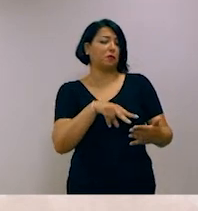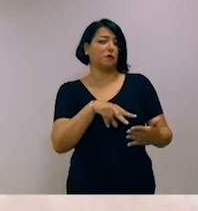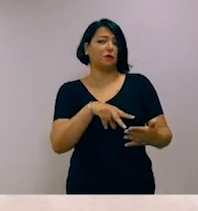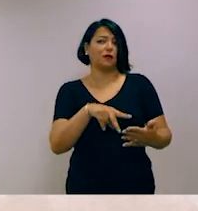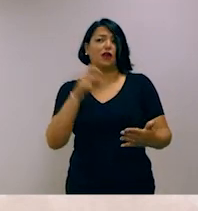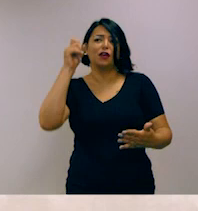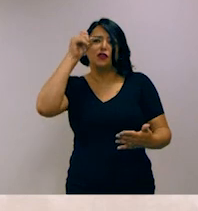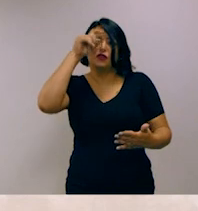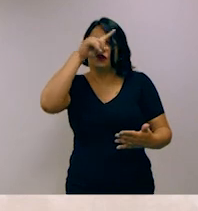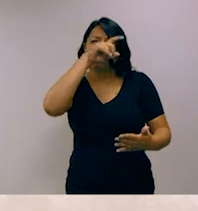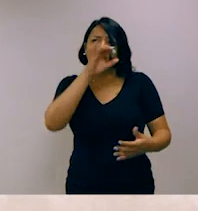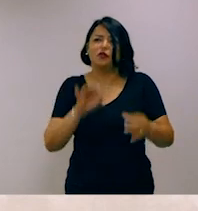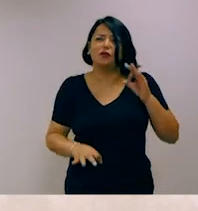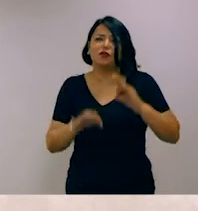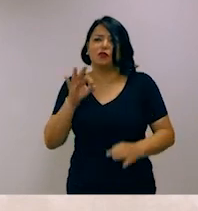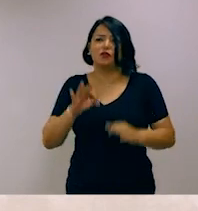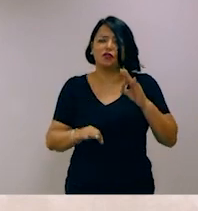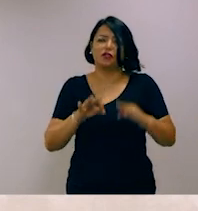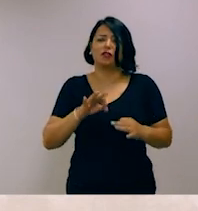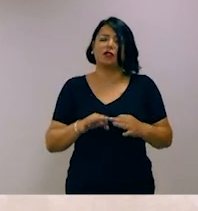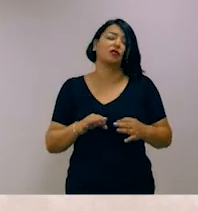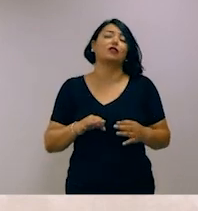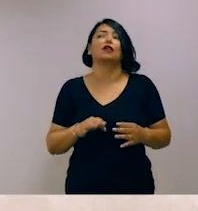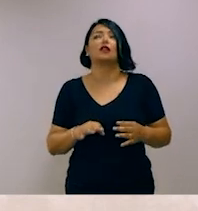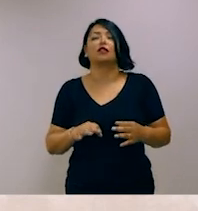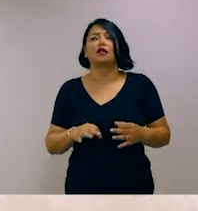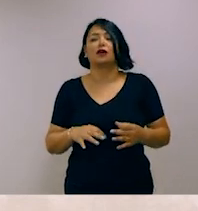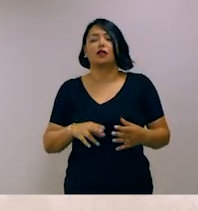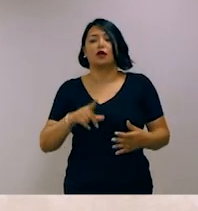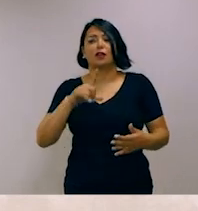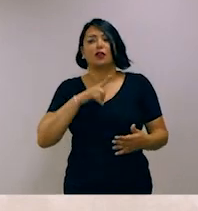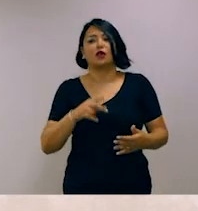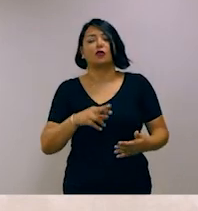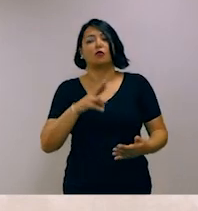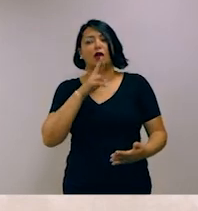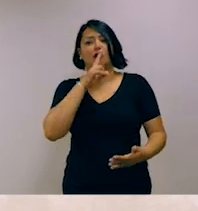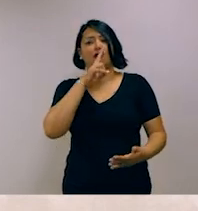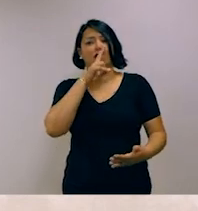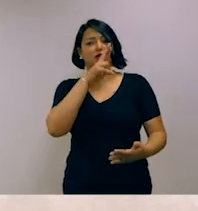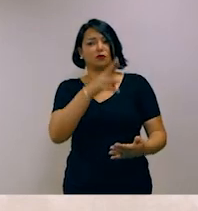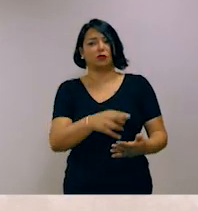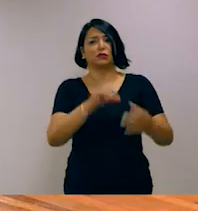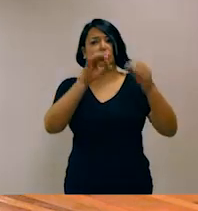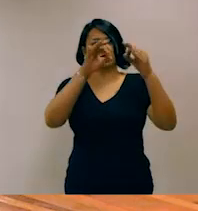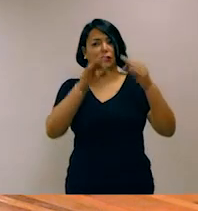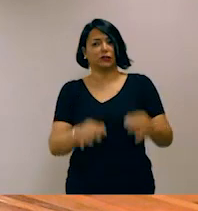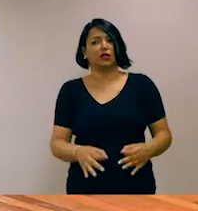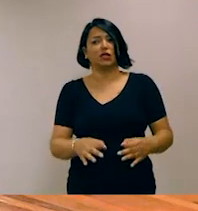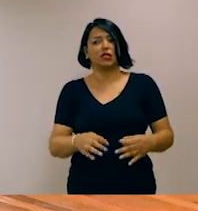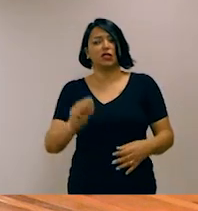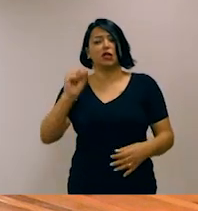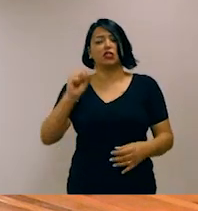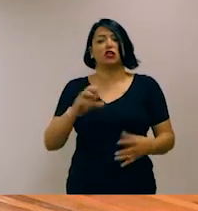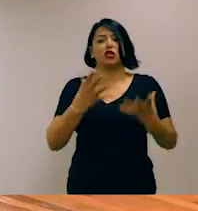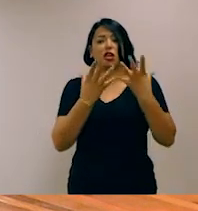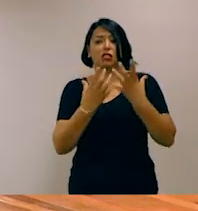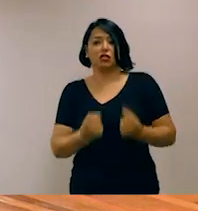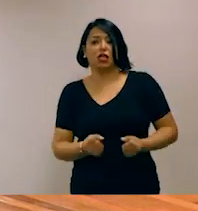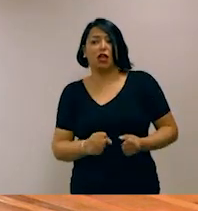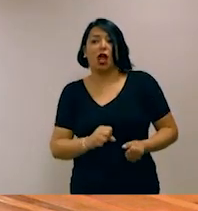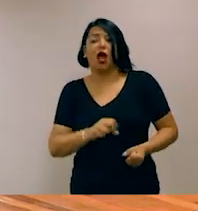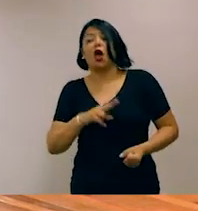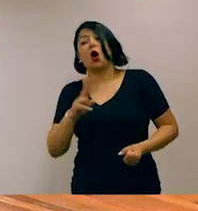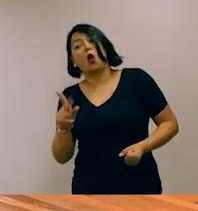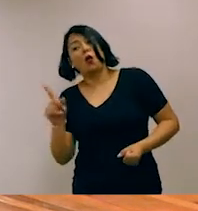on the data that we were submitting to the network. And so for the human being to make a